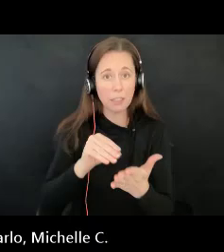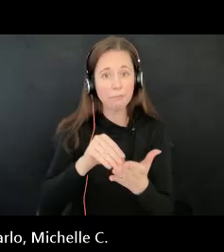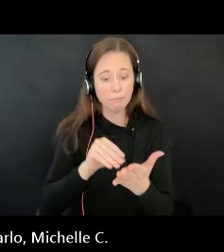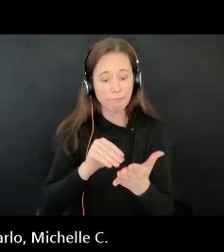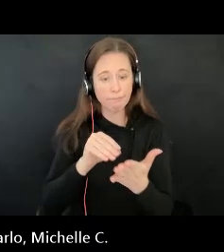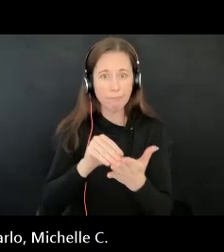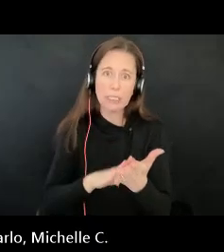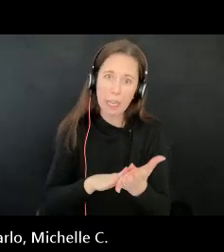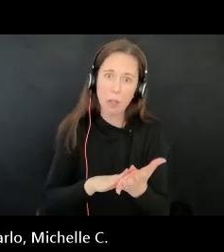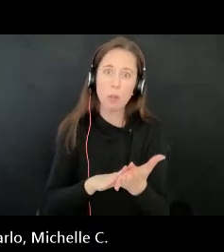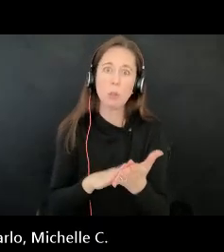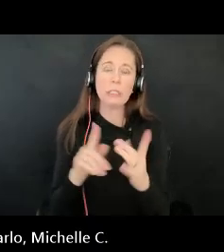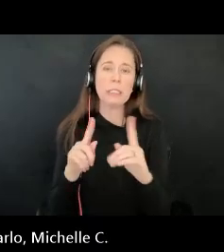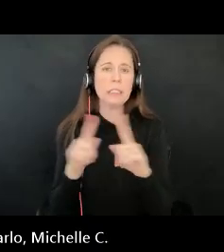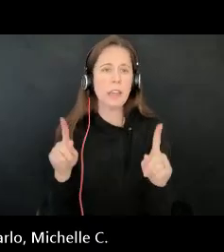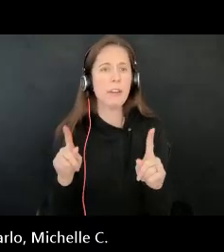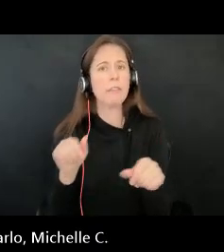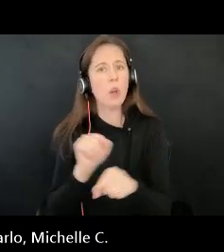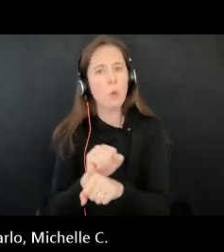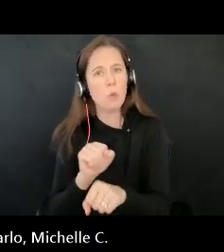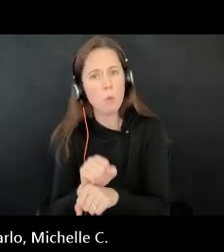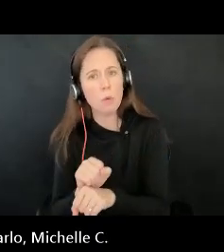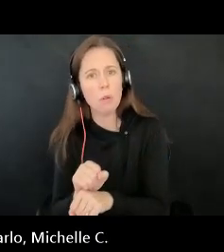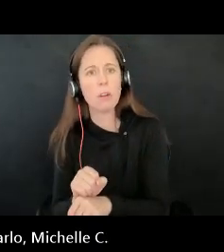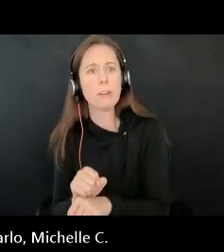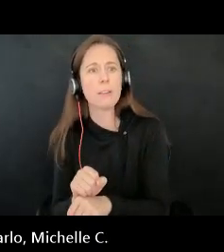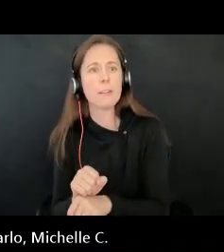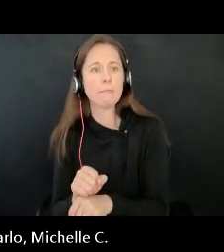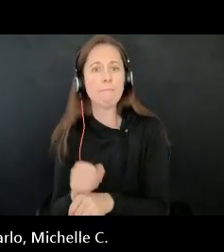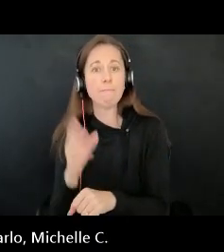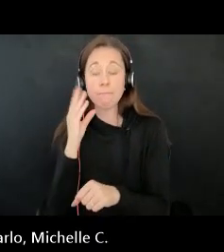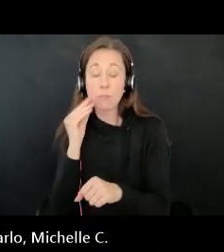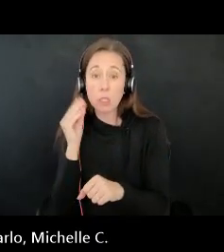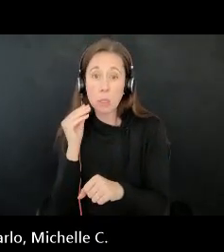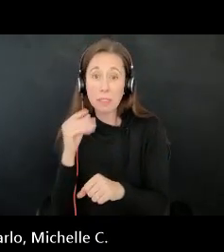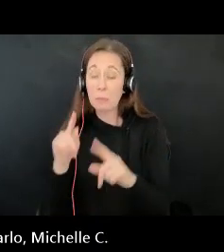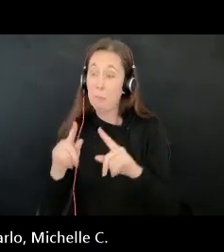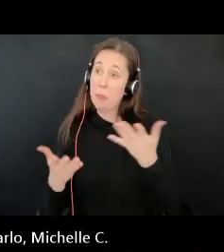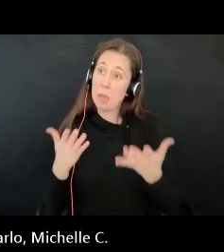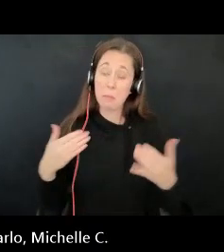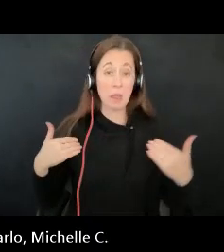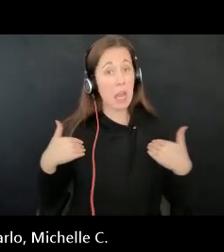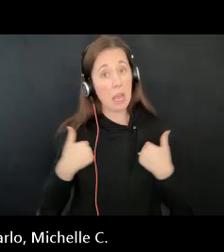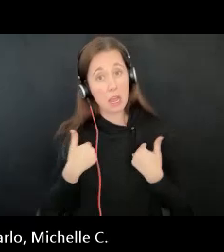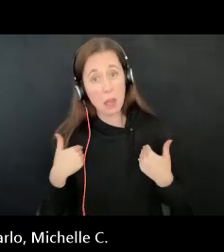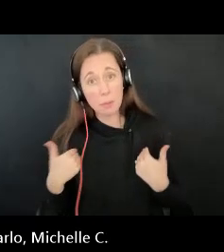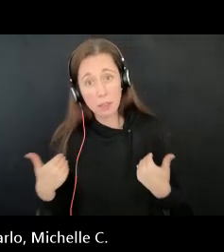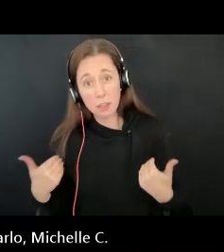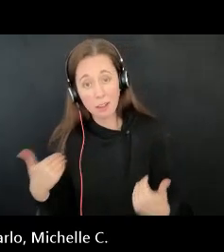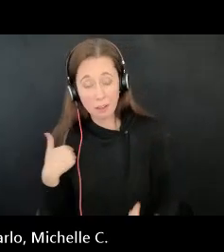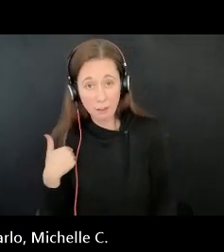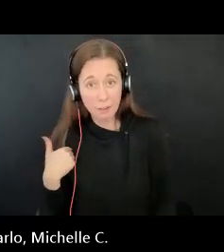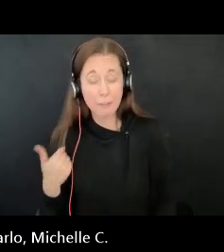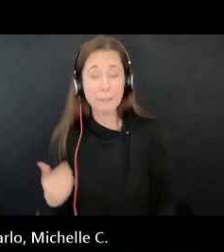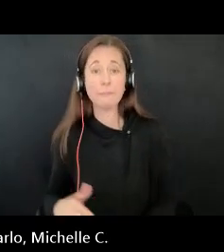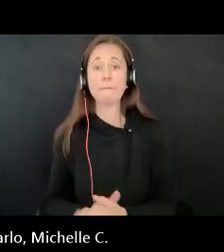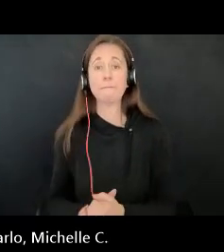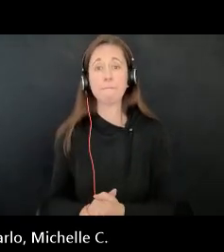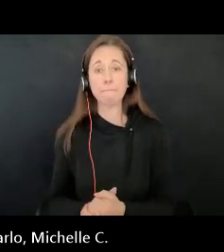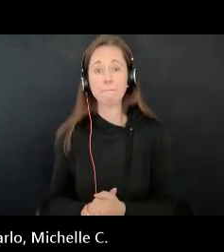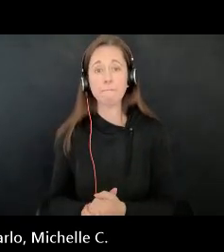to figure out what type of farming, what type of animals they may be rendered at that time, as well